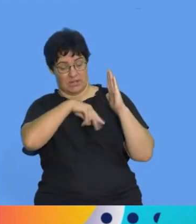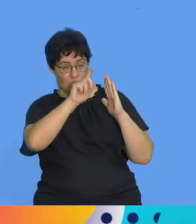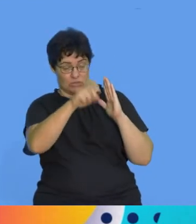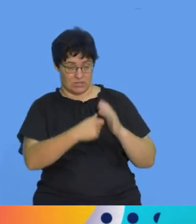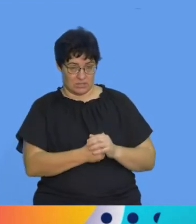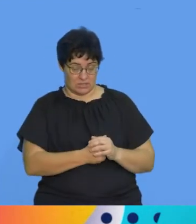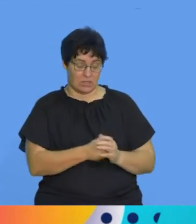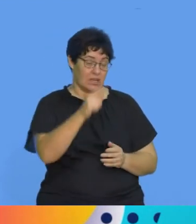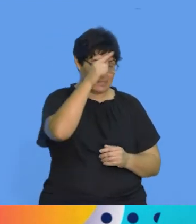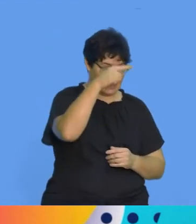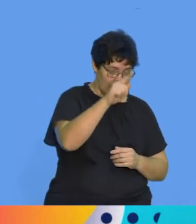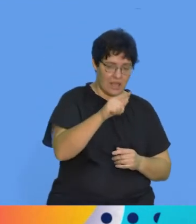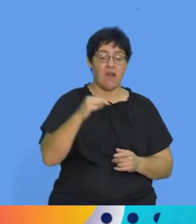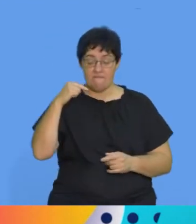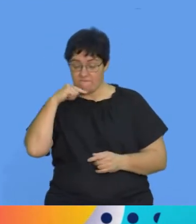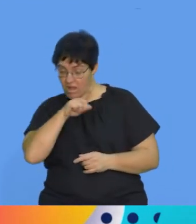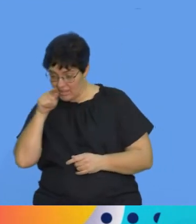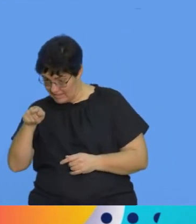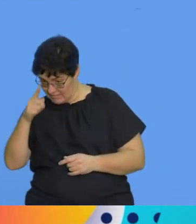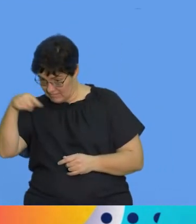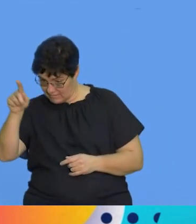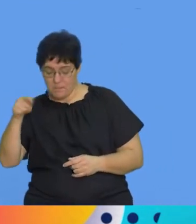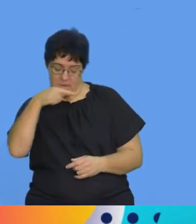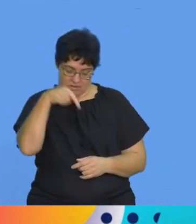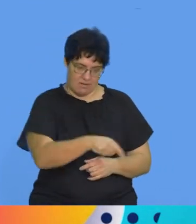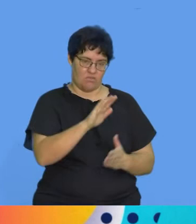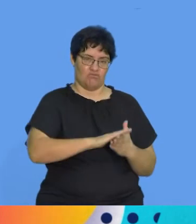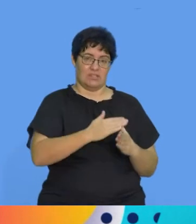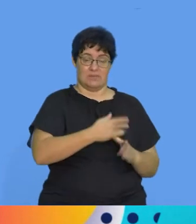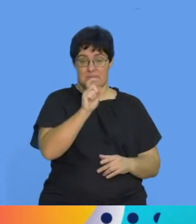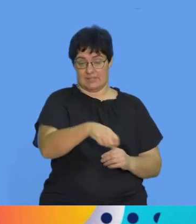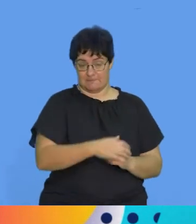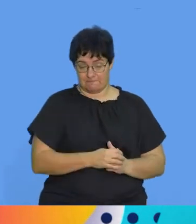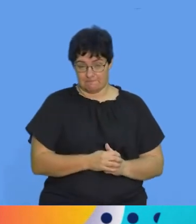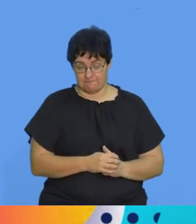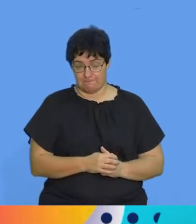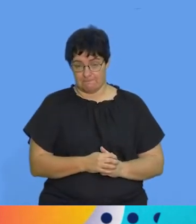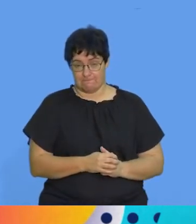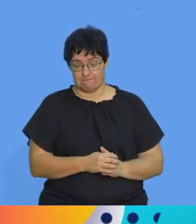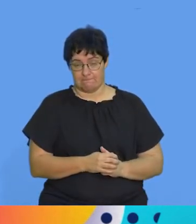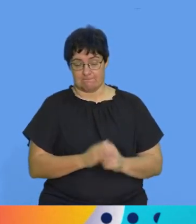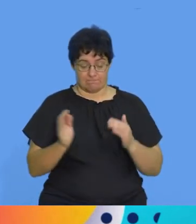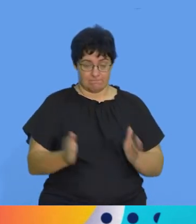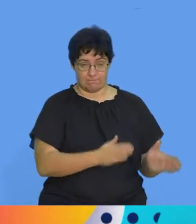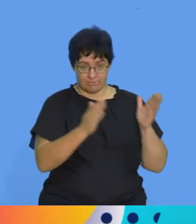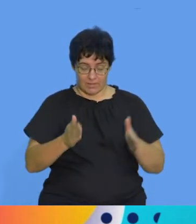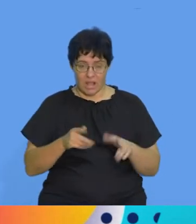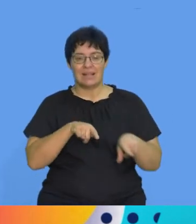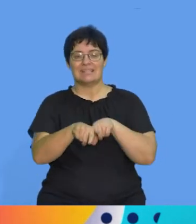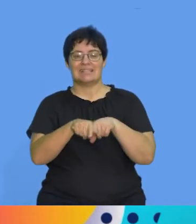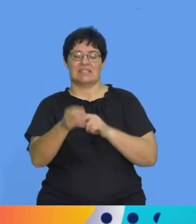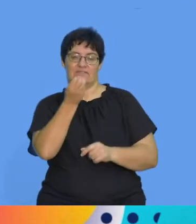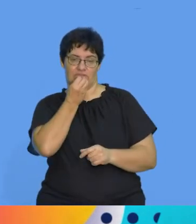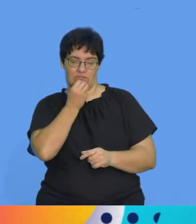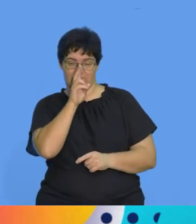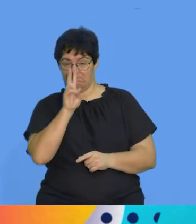question. Tick, and if it was false, you had to give a reason. Okay, our next question is going to involve food tests.